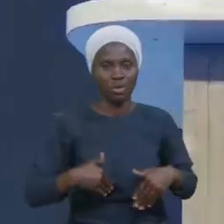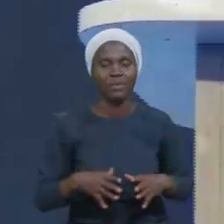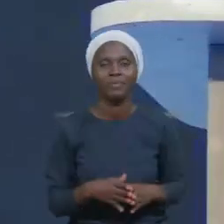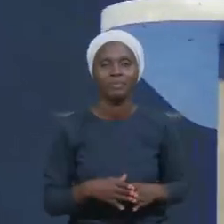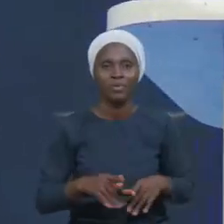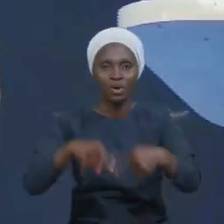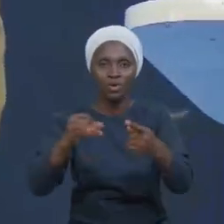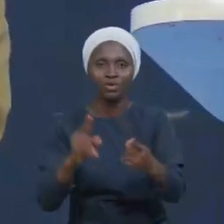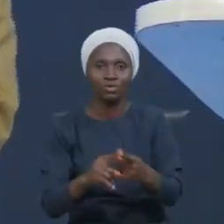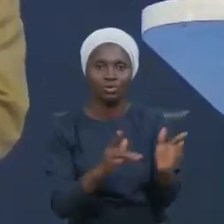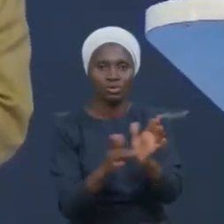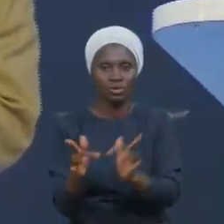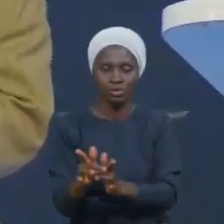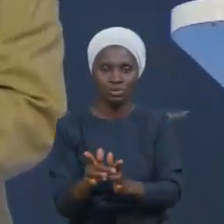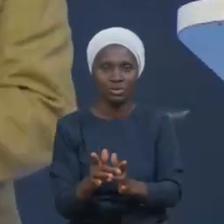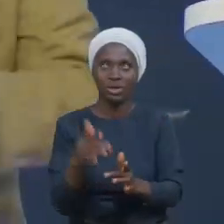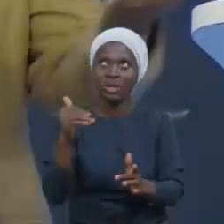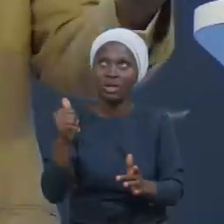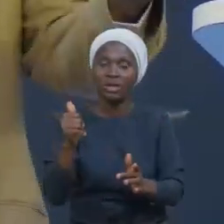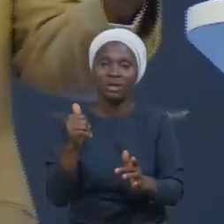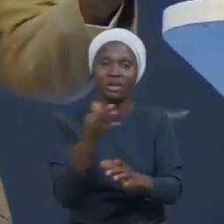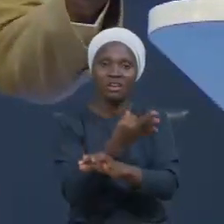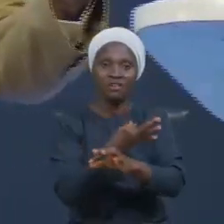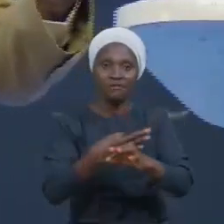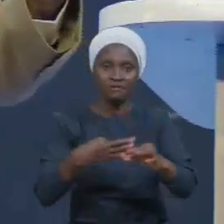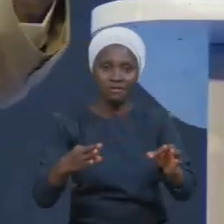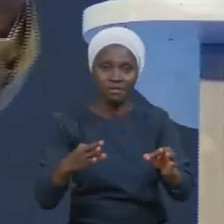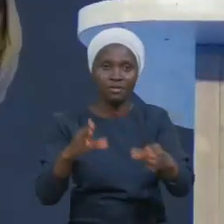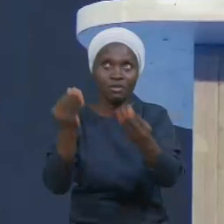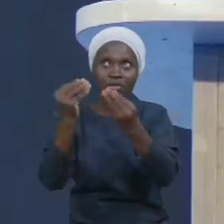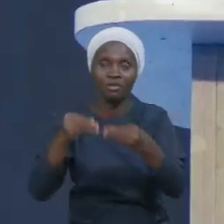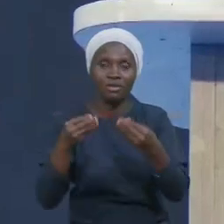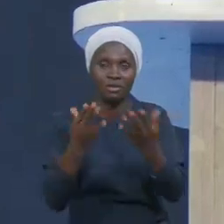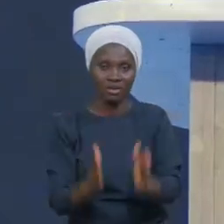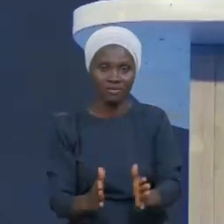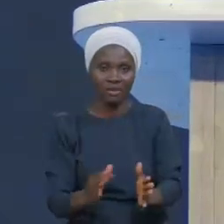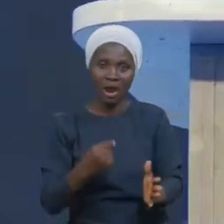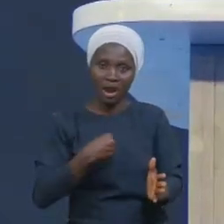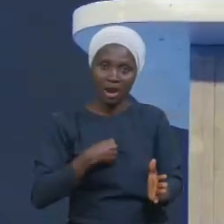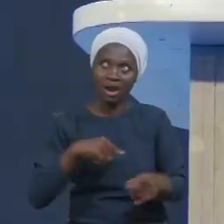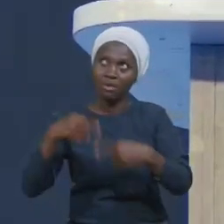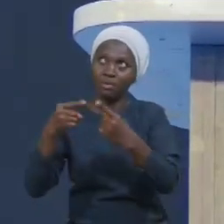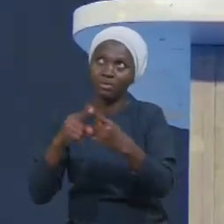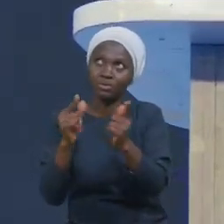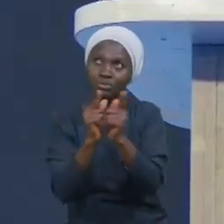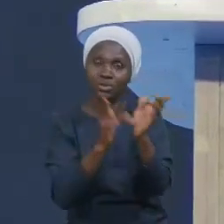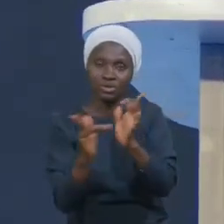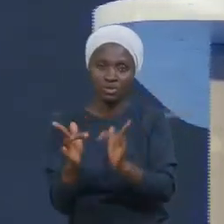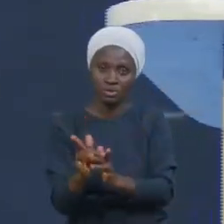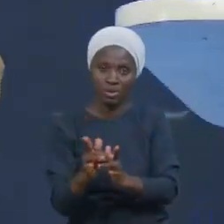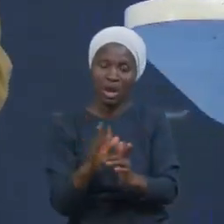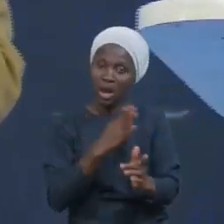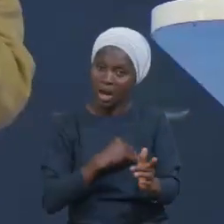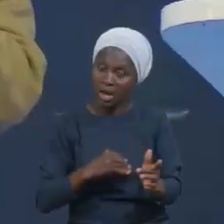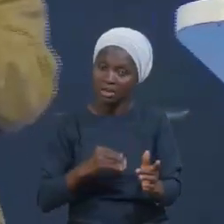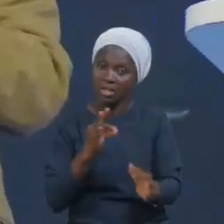freedom giver, the mercy giver. I'm going to Jesus, and once I get to him,